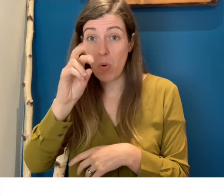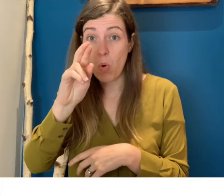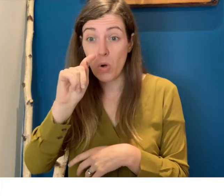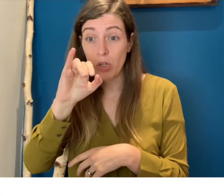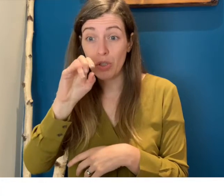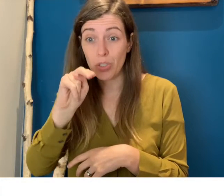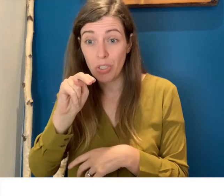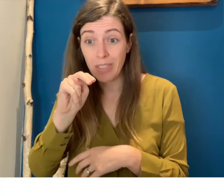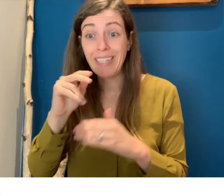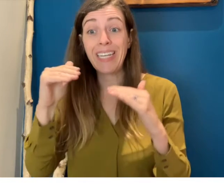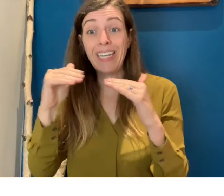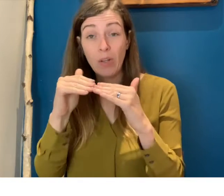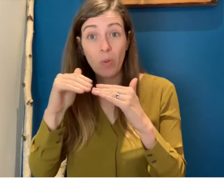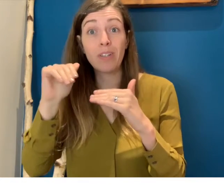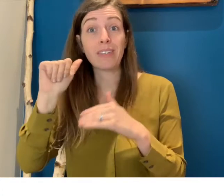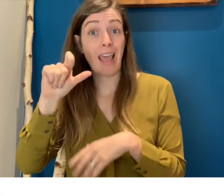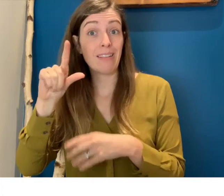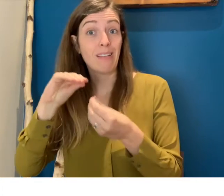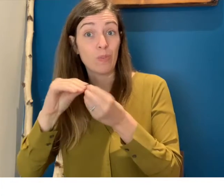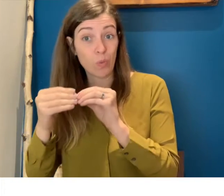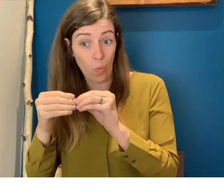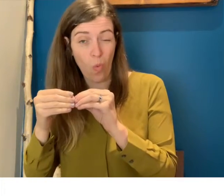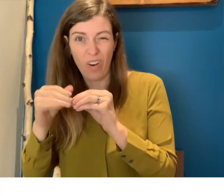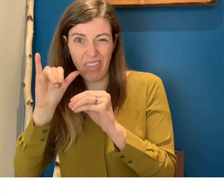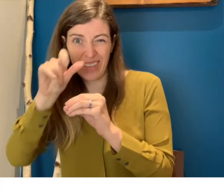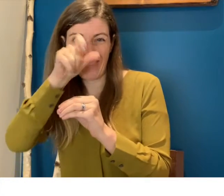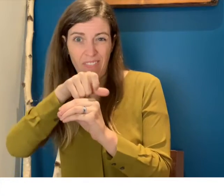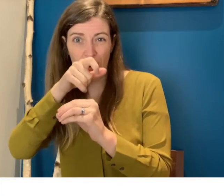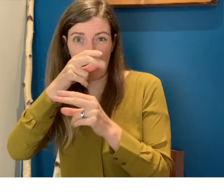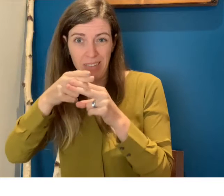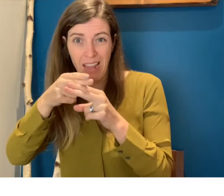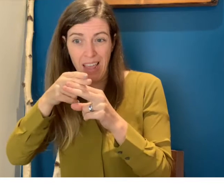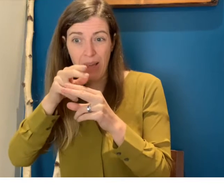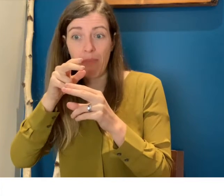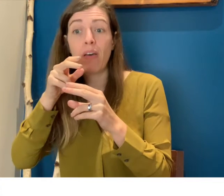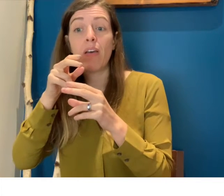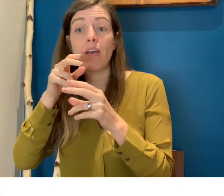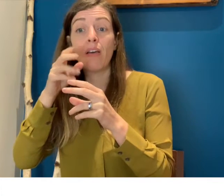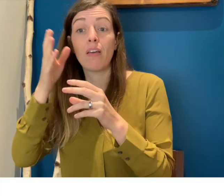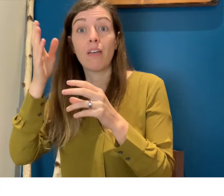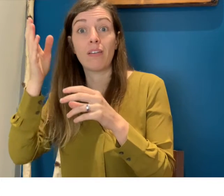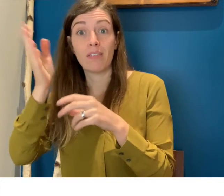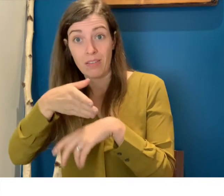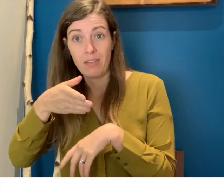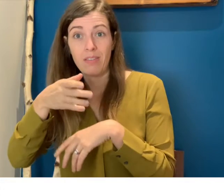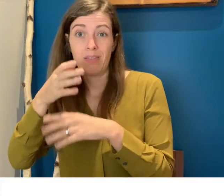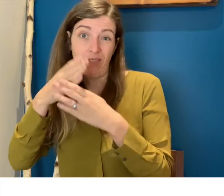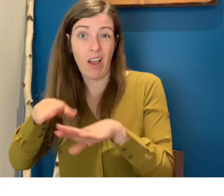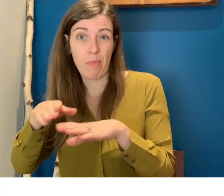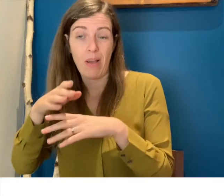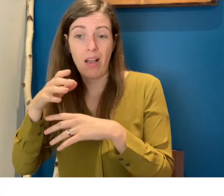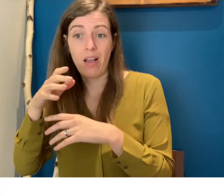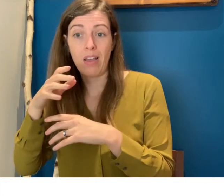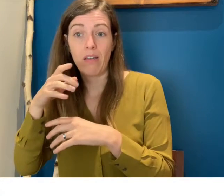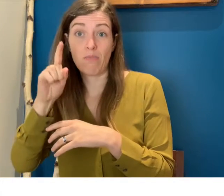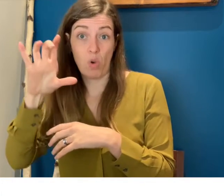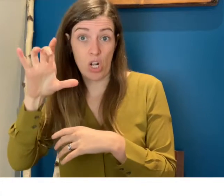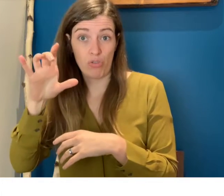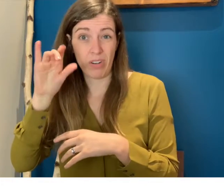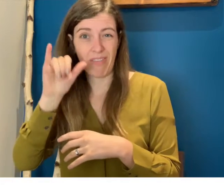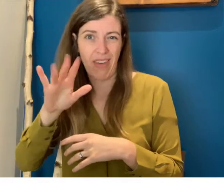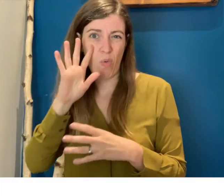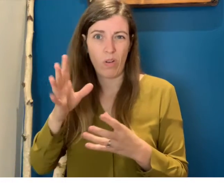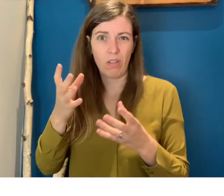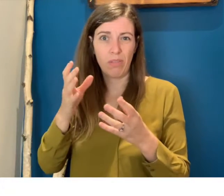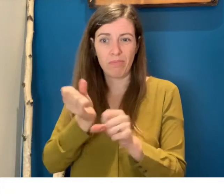ASL proportion, and that is going to be equal to the ASL score, our current column, divided